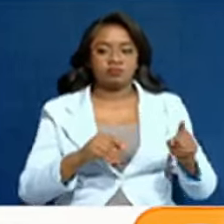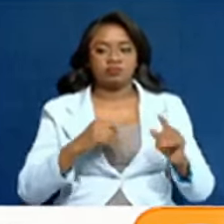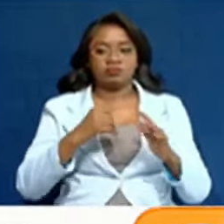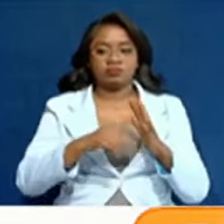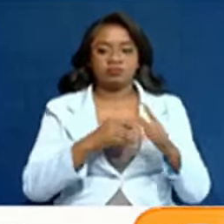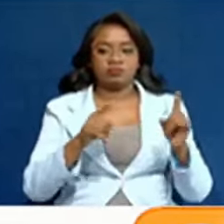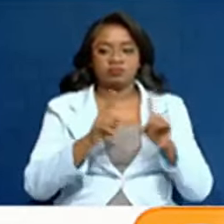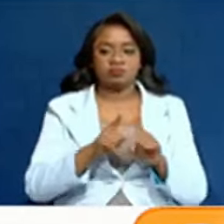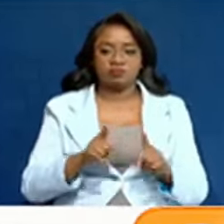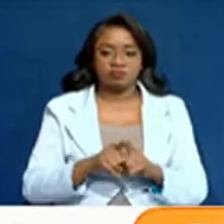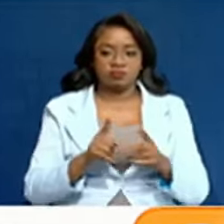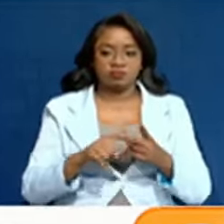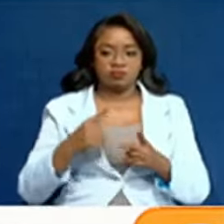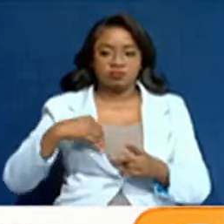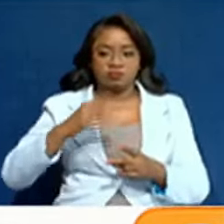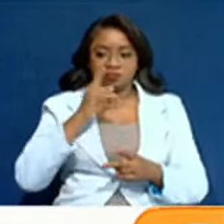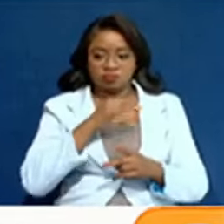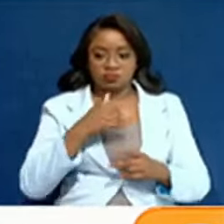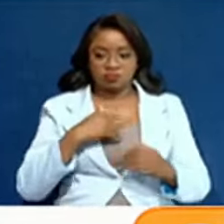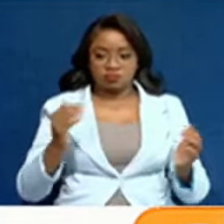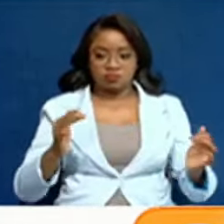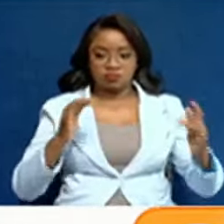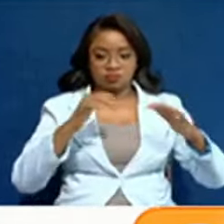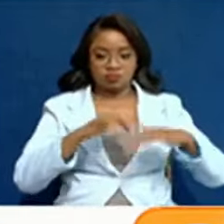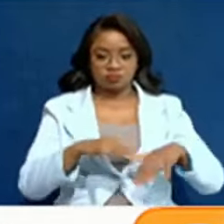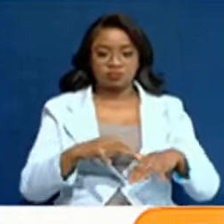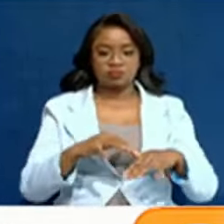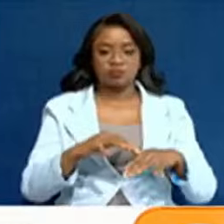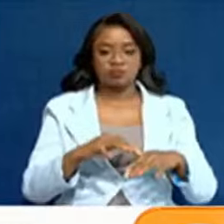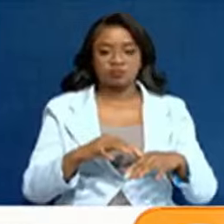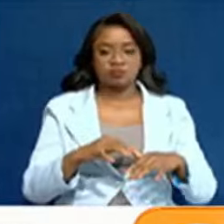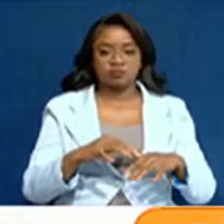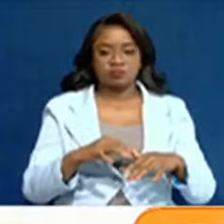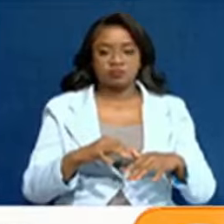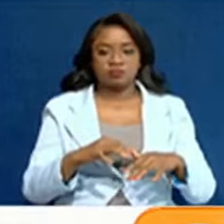We held a forum with the Kenya Association of Manufacturers